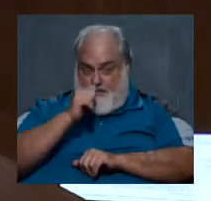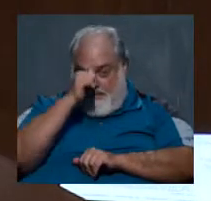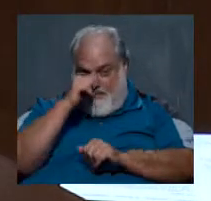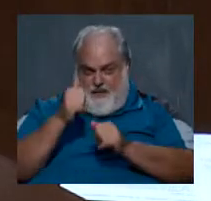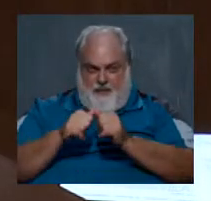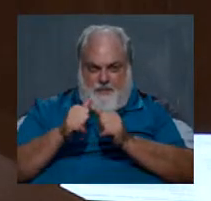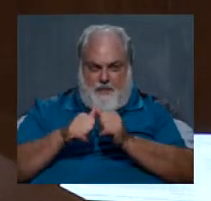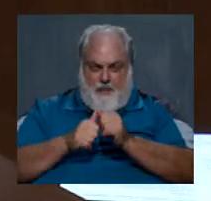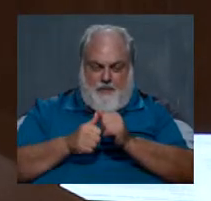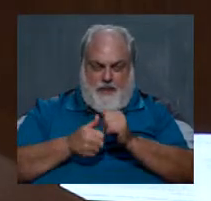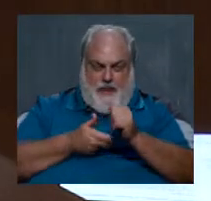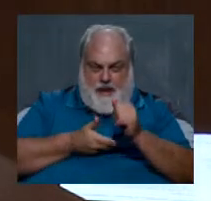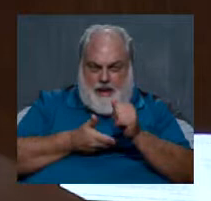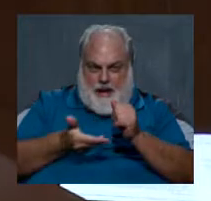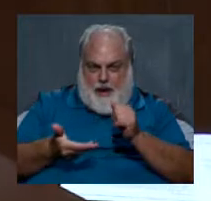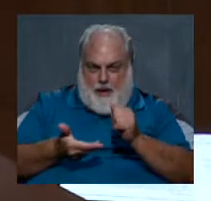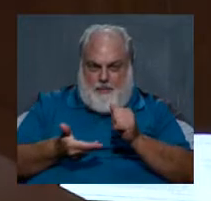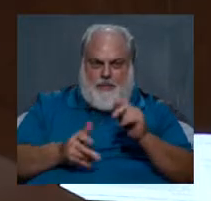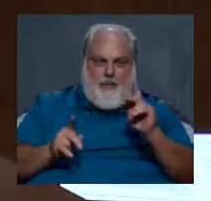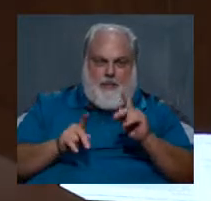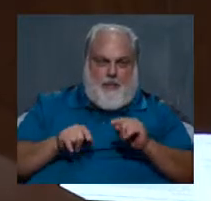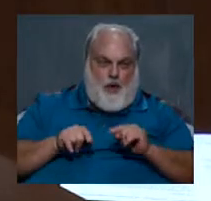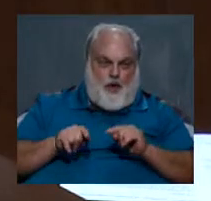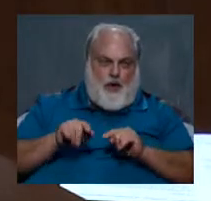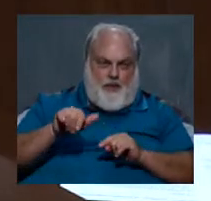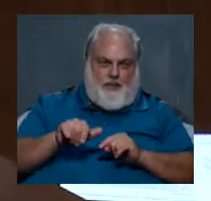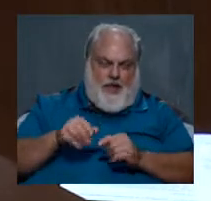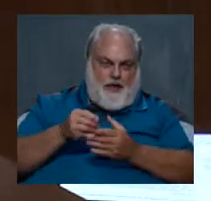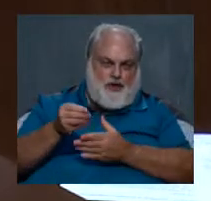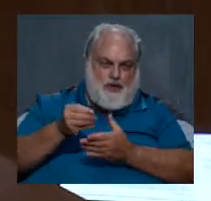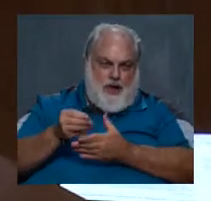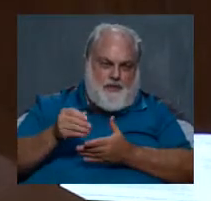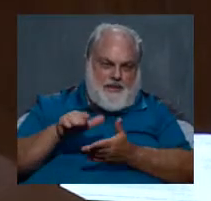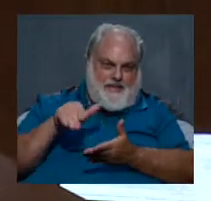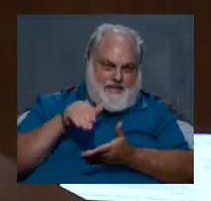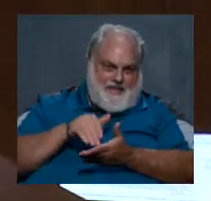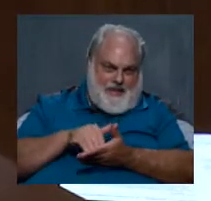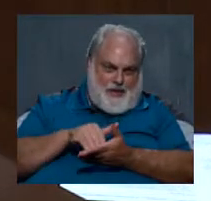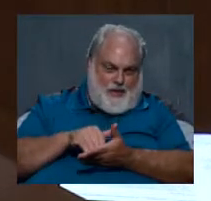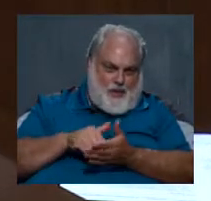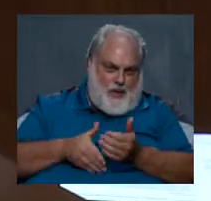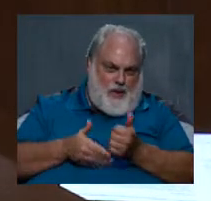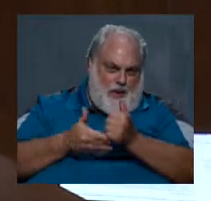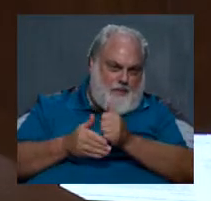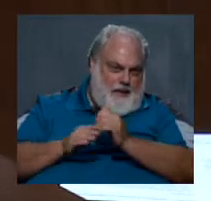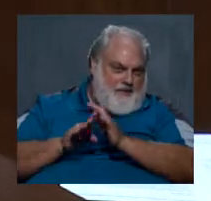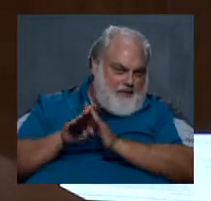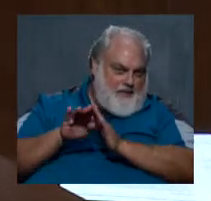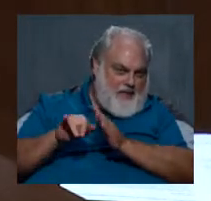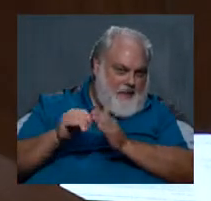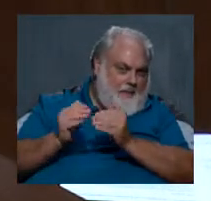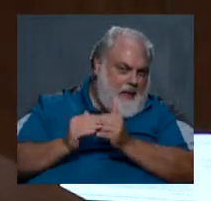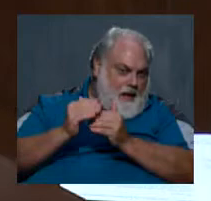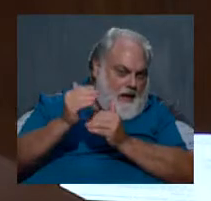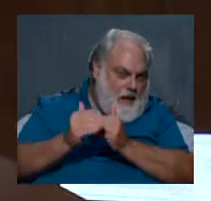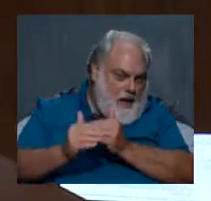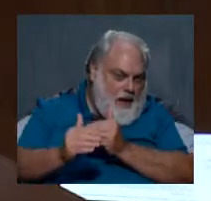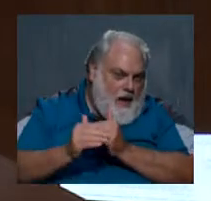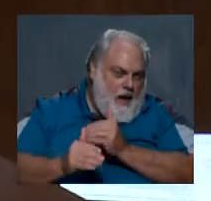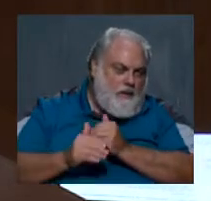being hired by the people that were in that strip mall to develop that land past them, which is